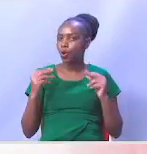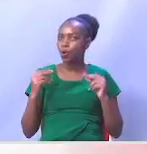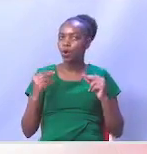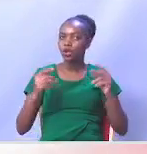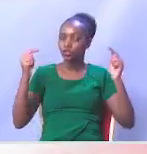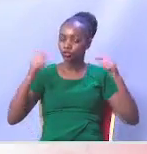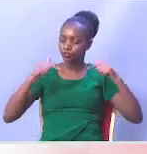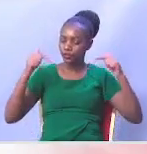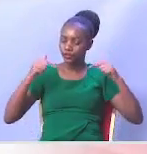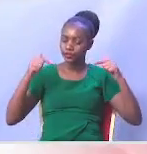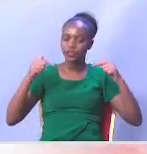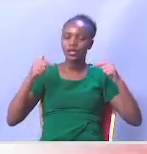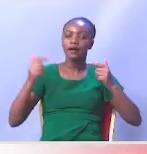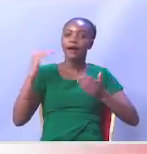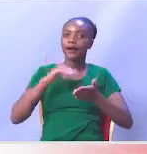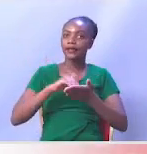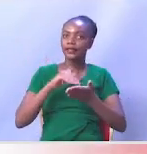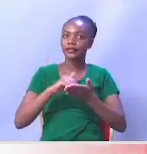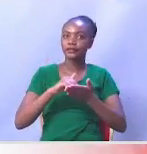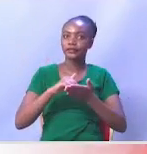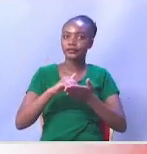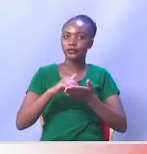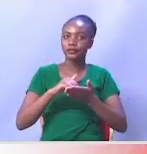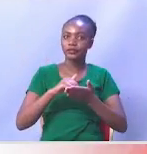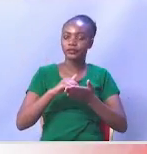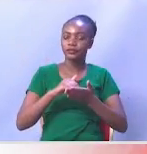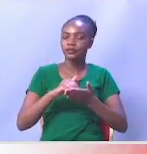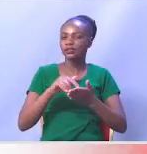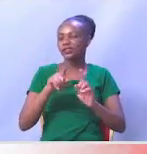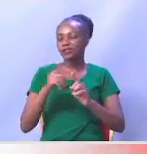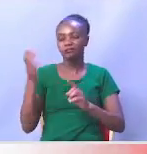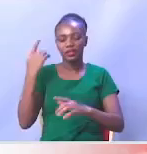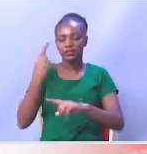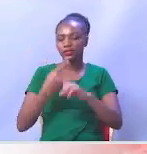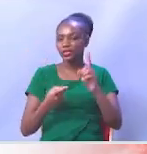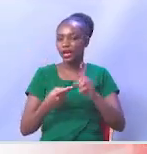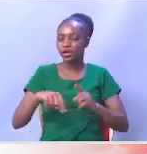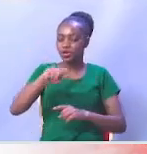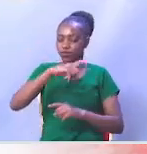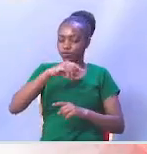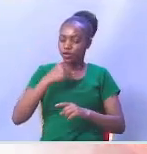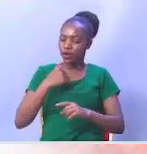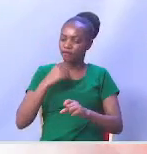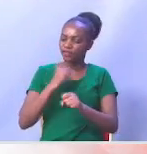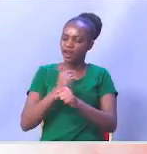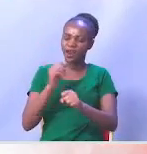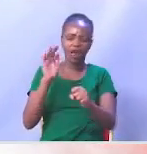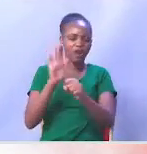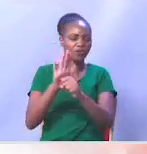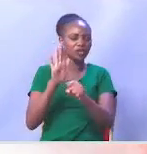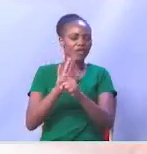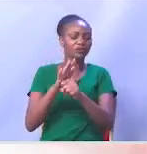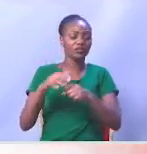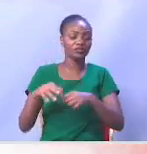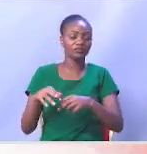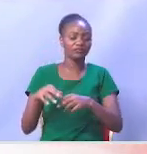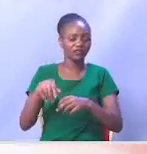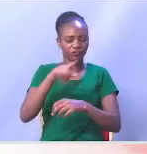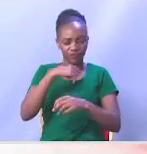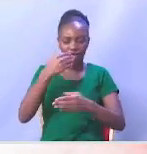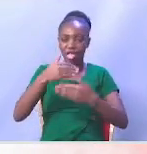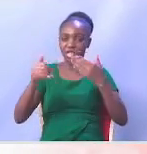To date, again, having started just last year, we have done so many roads in our inner